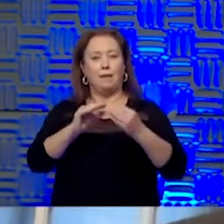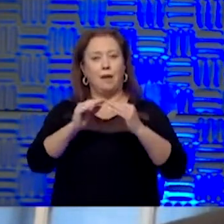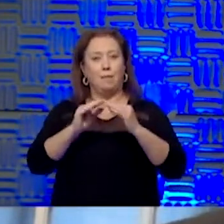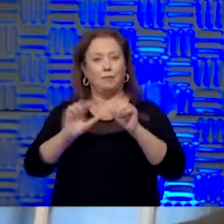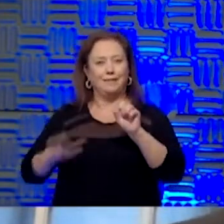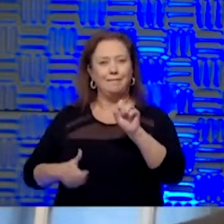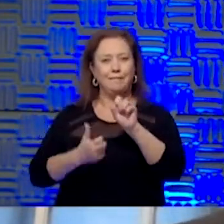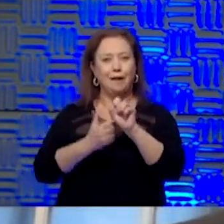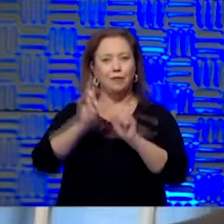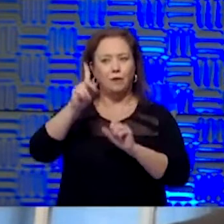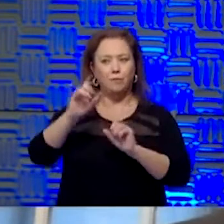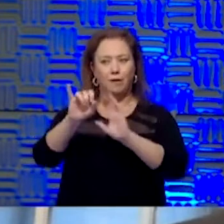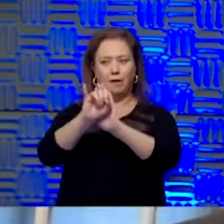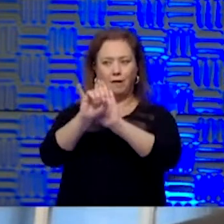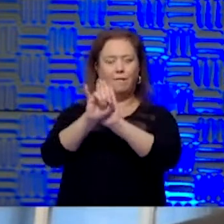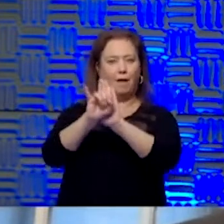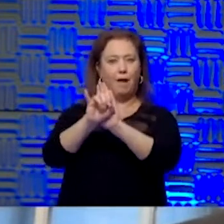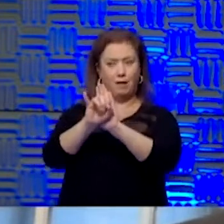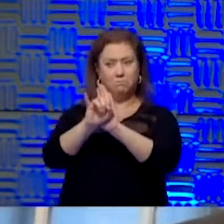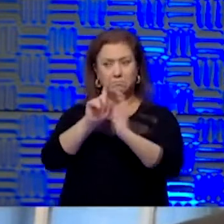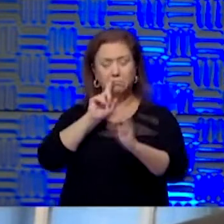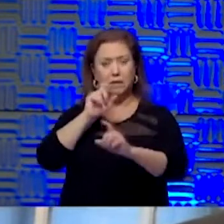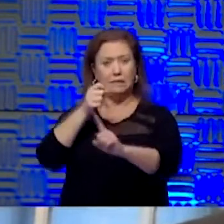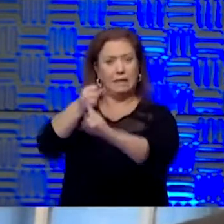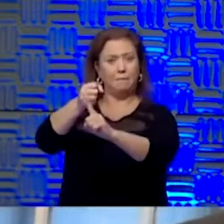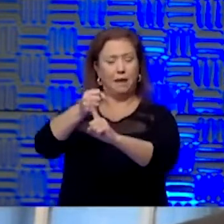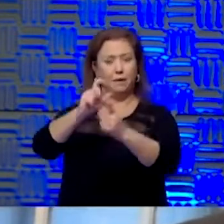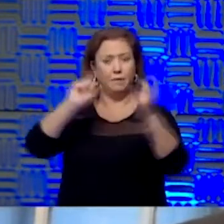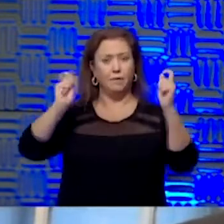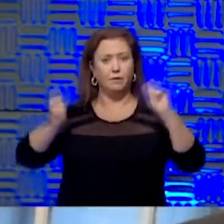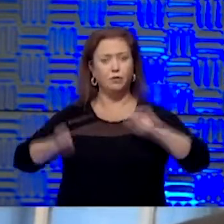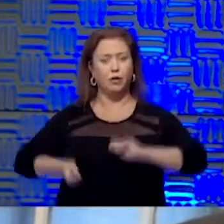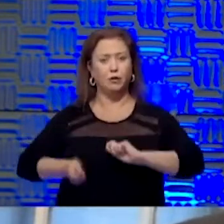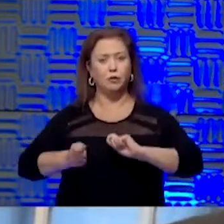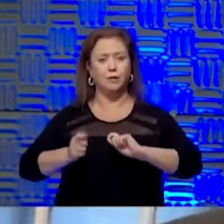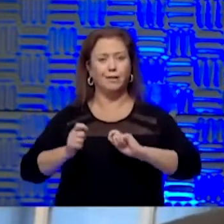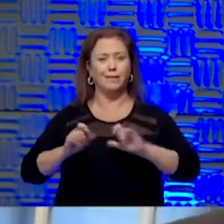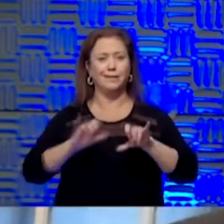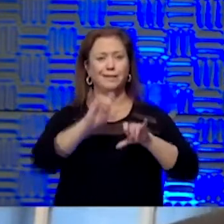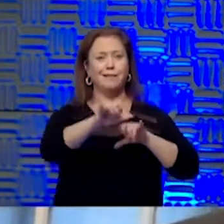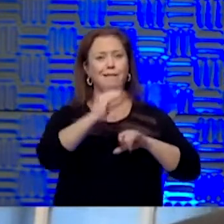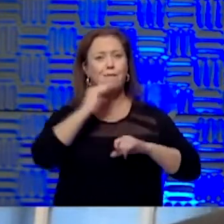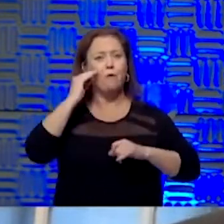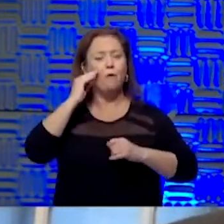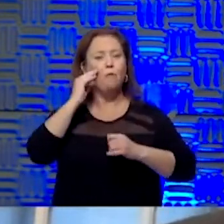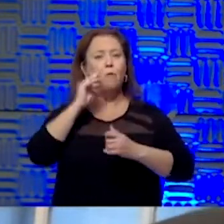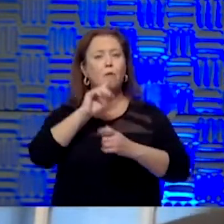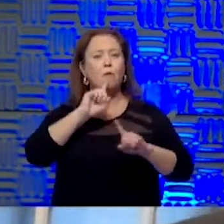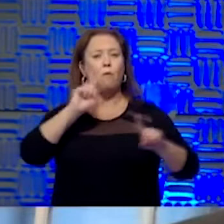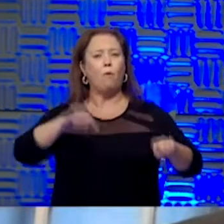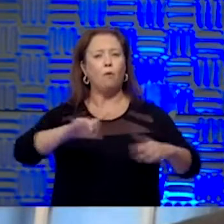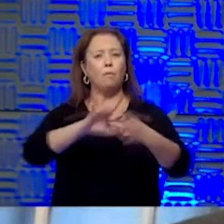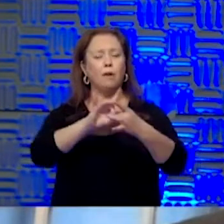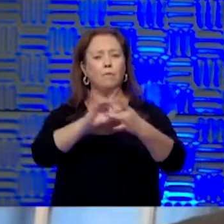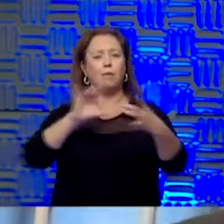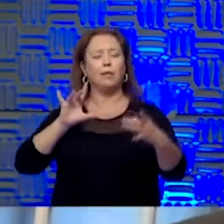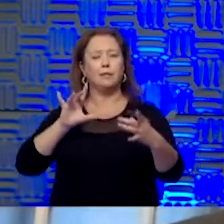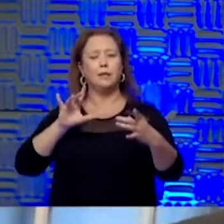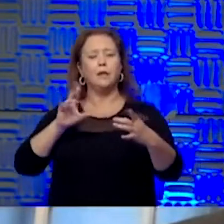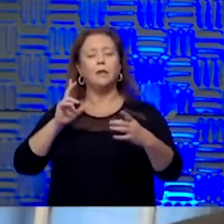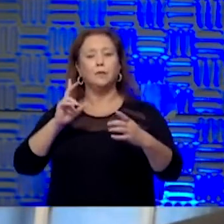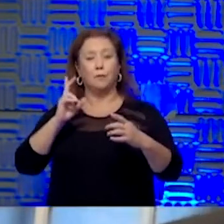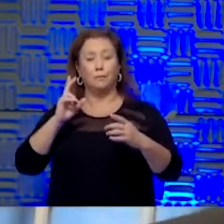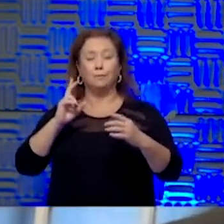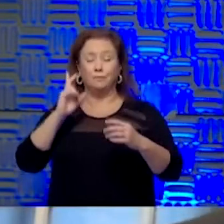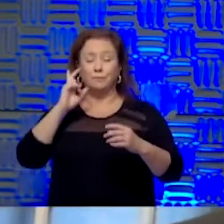up to really identify what's the impact of any of these changes in our phasing. And so I think they've just seen some pop in the